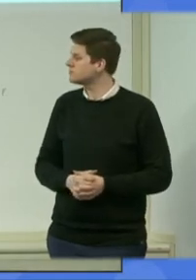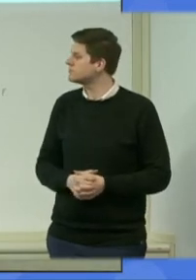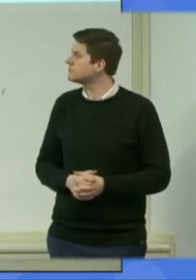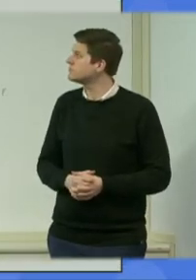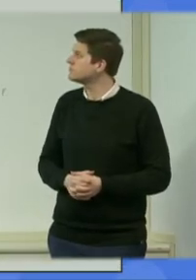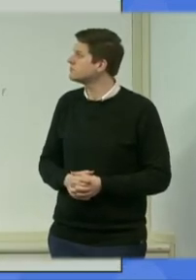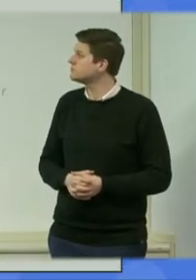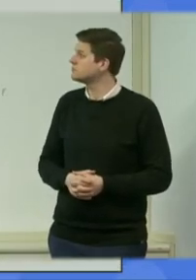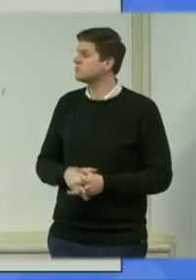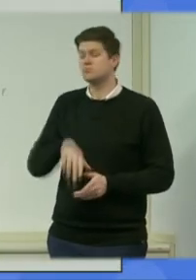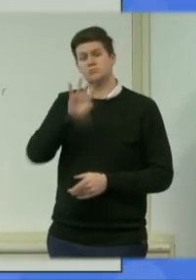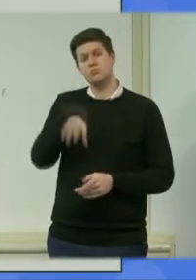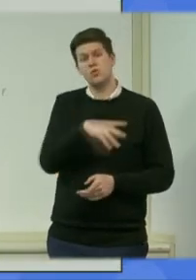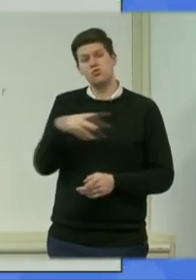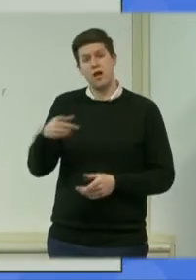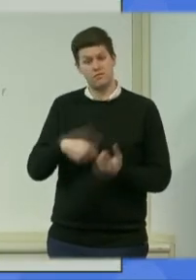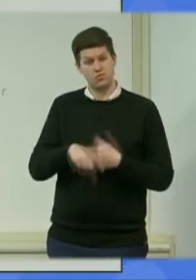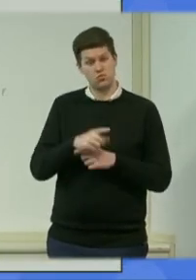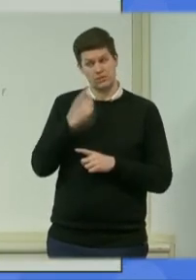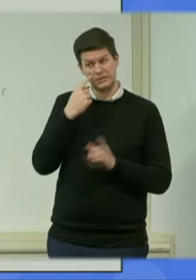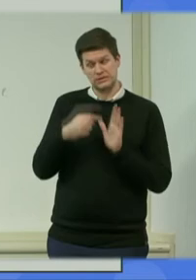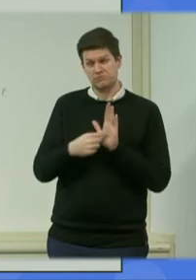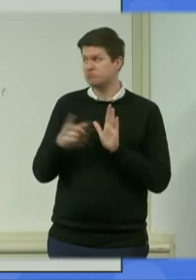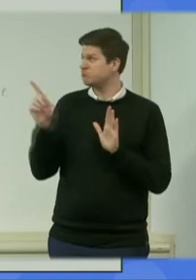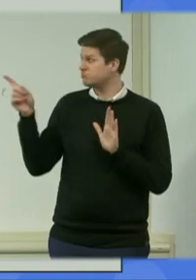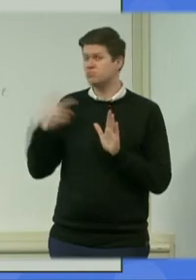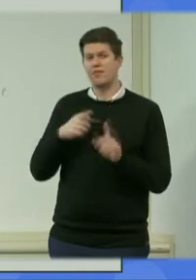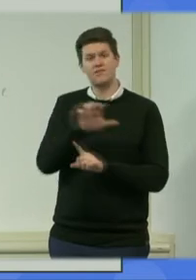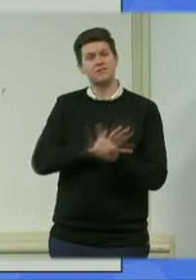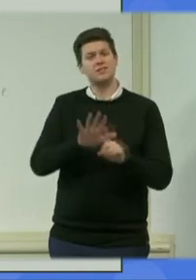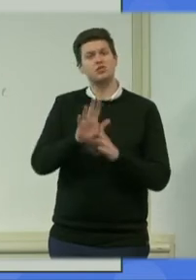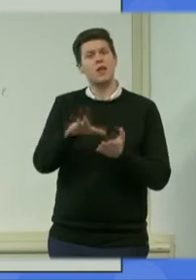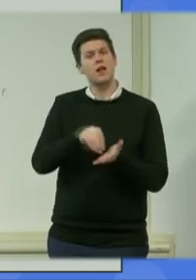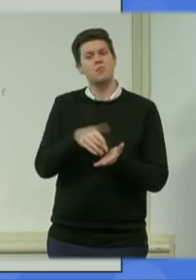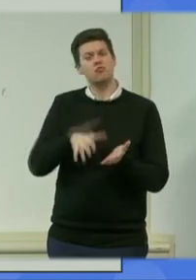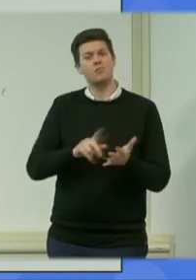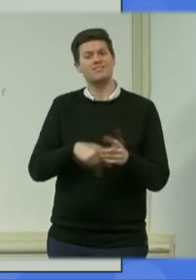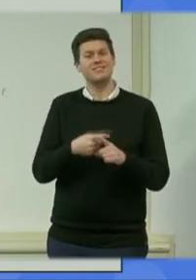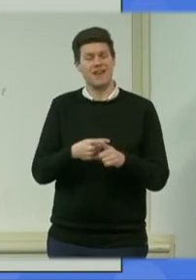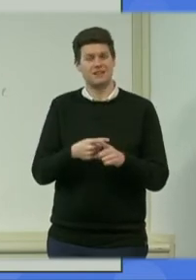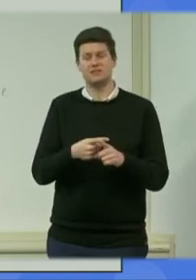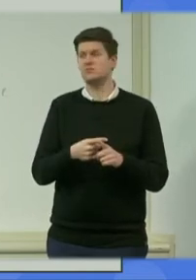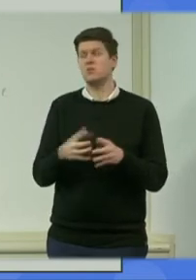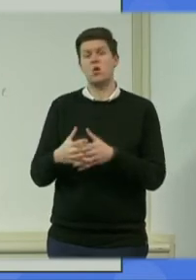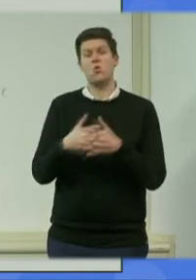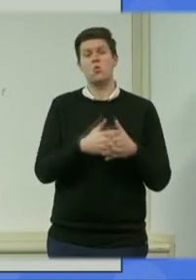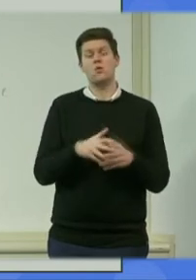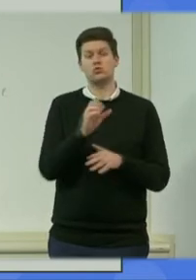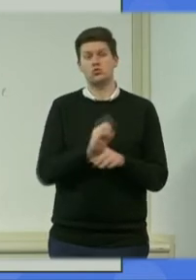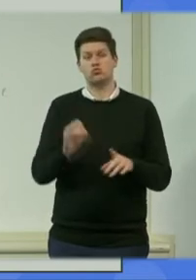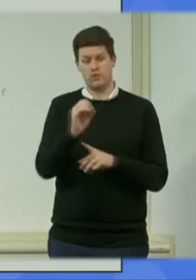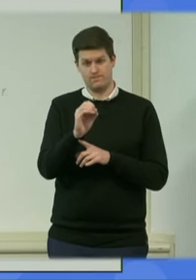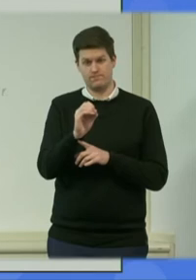this graph shows the percentage of national income we get in tax in the UK, in Western Europe, and in